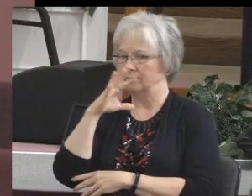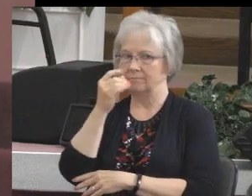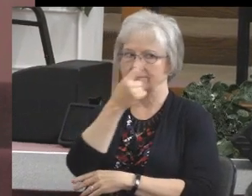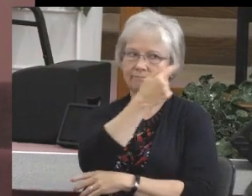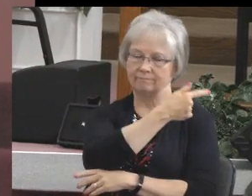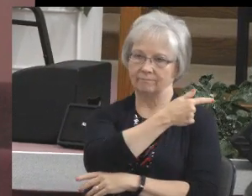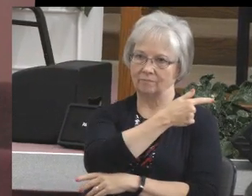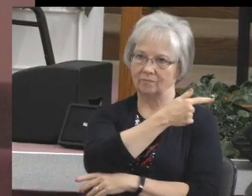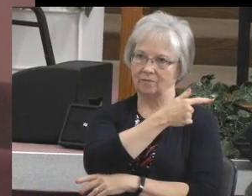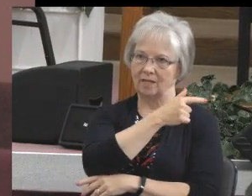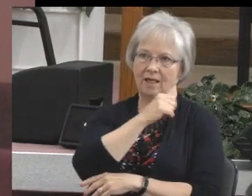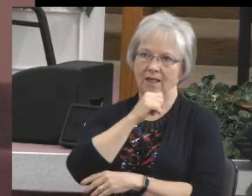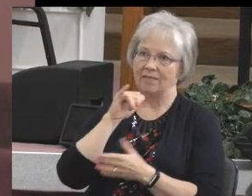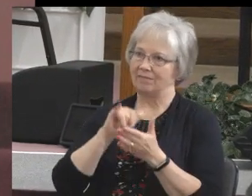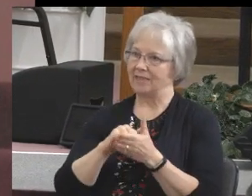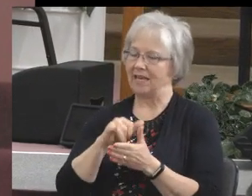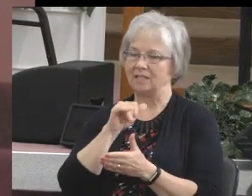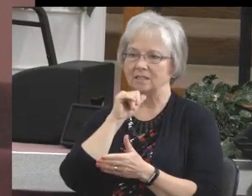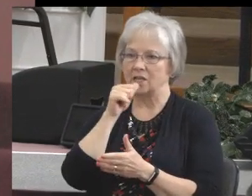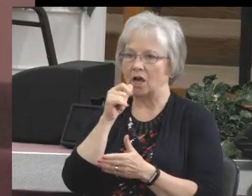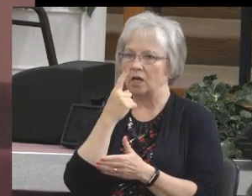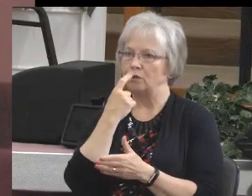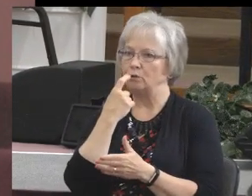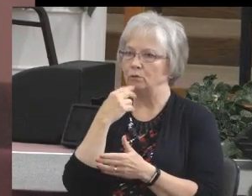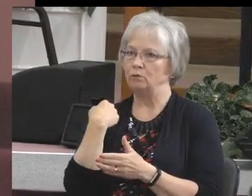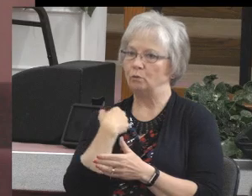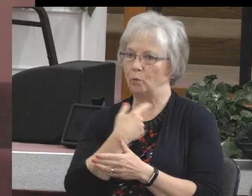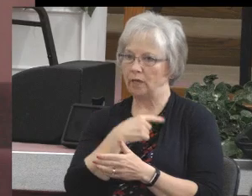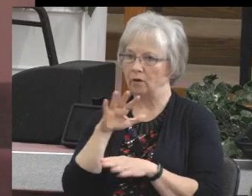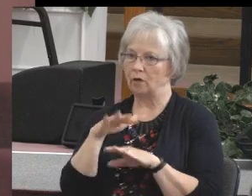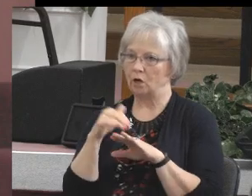That is not who we are called to be.